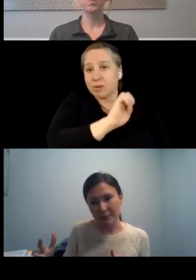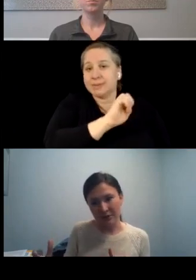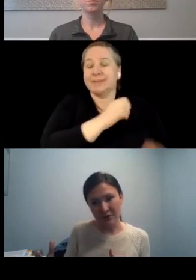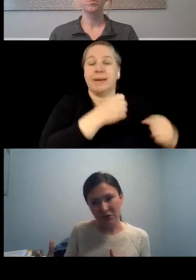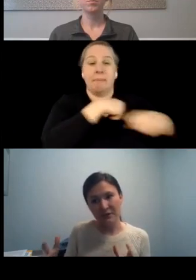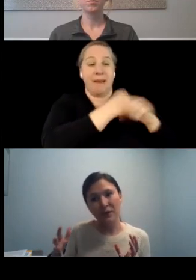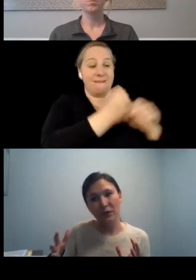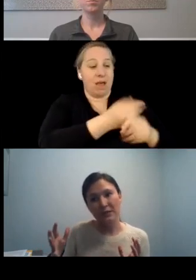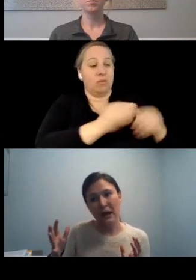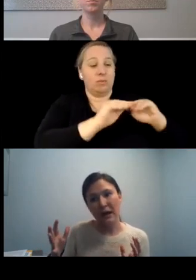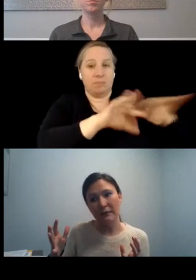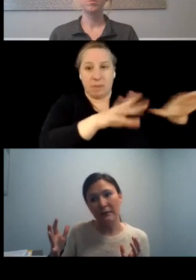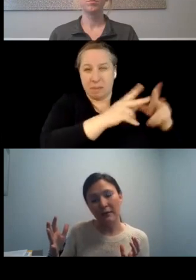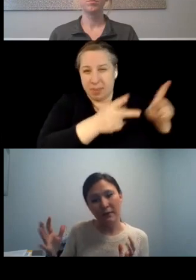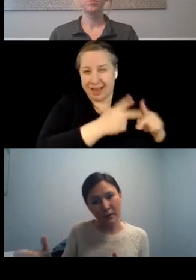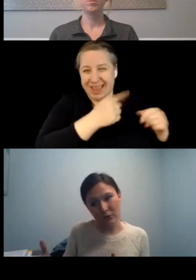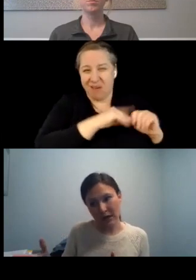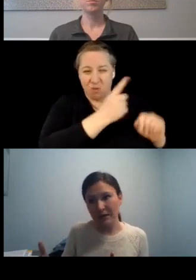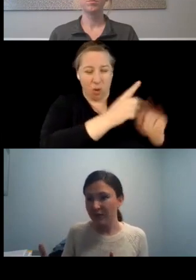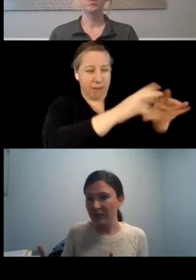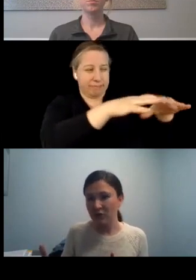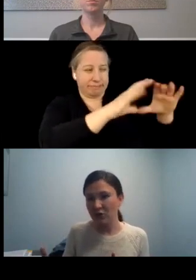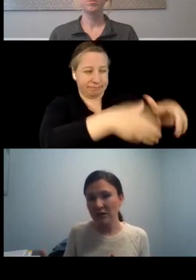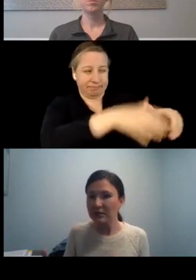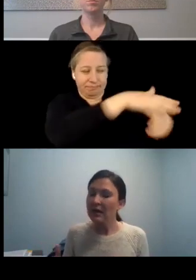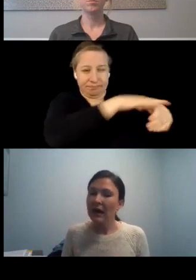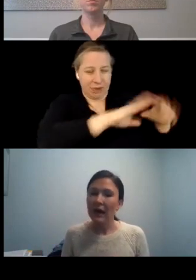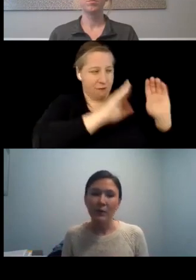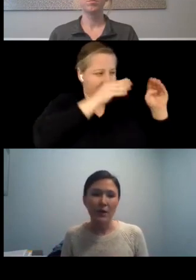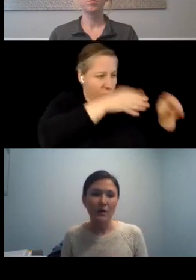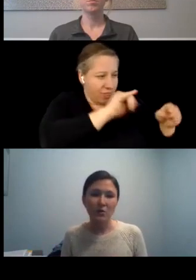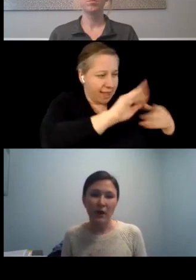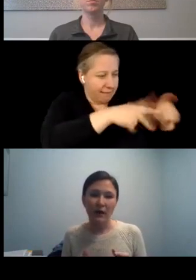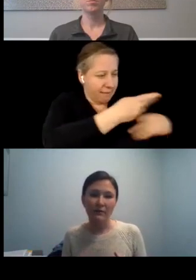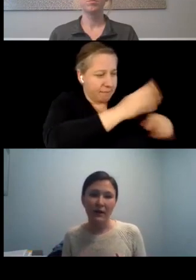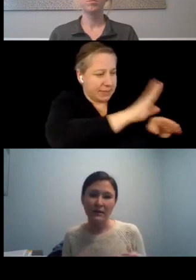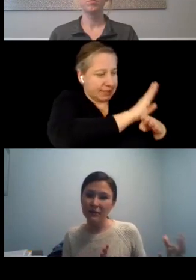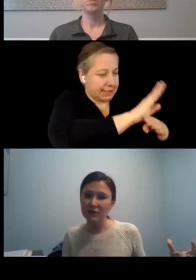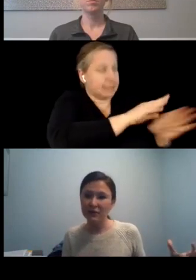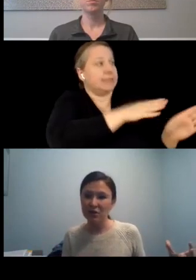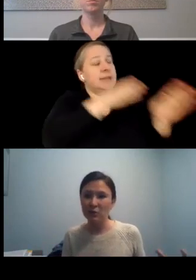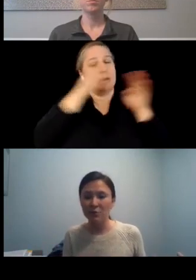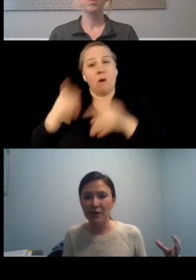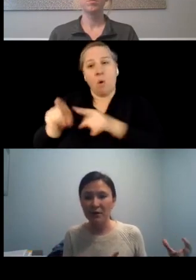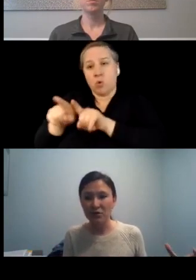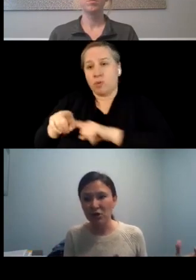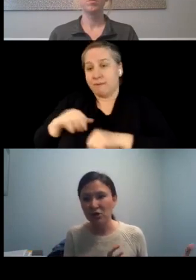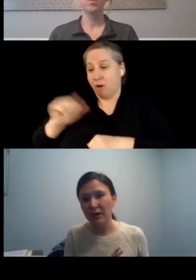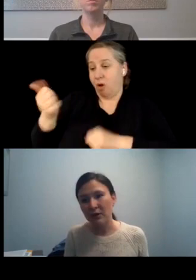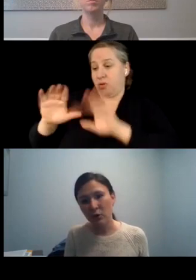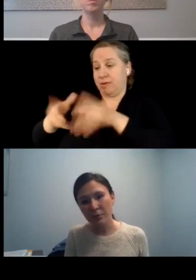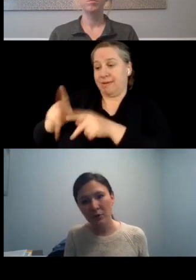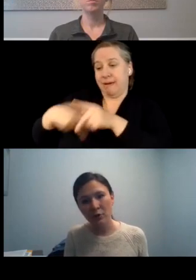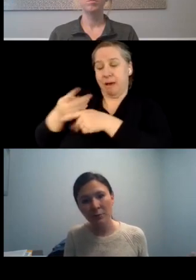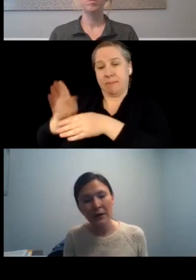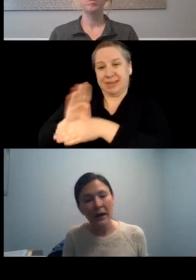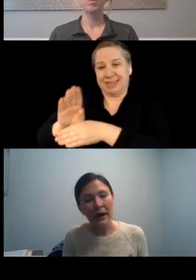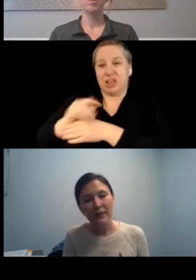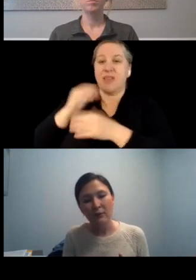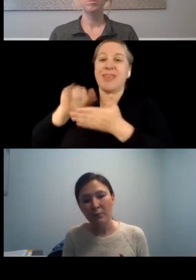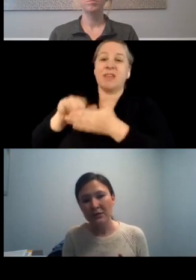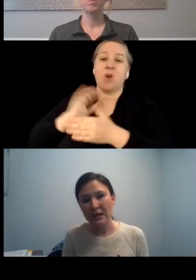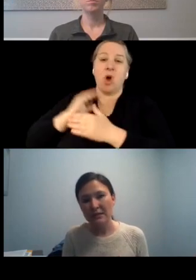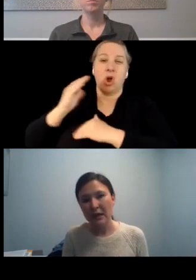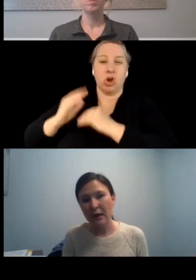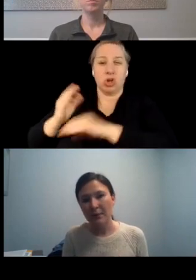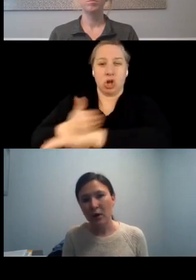have a separate division focused on those kinds of industries. And then we also have a different division, which would be our construction heavy equipment group.